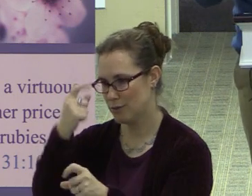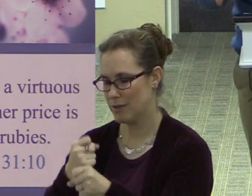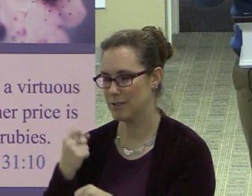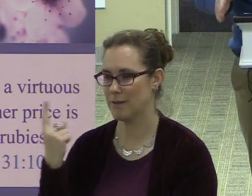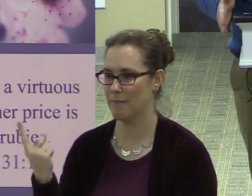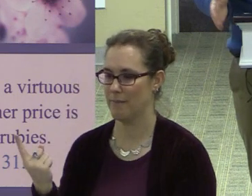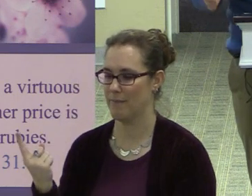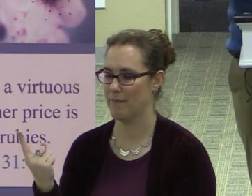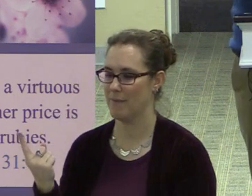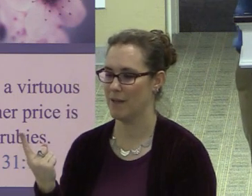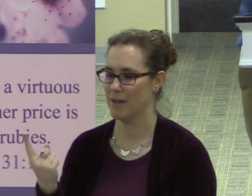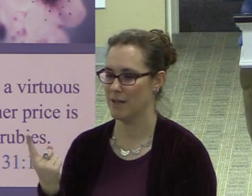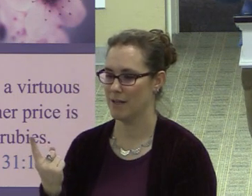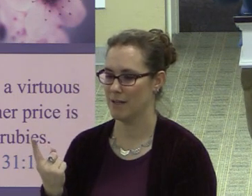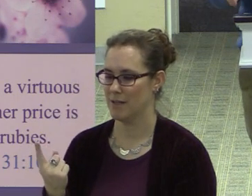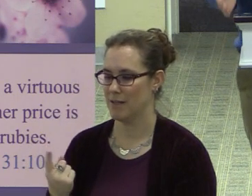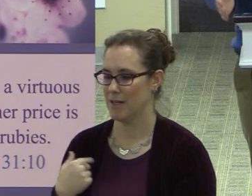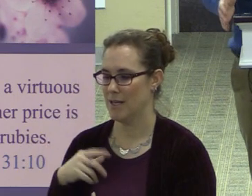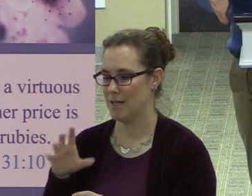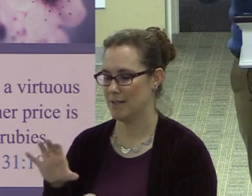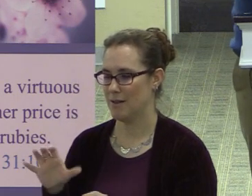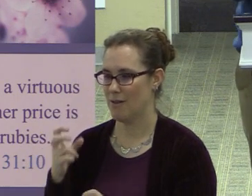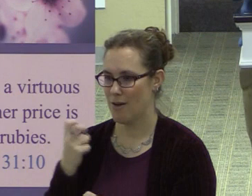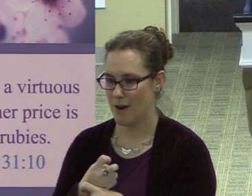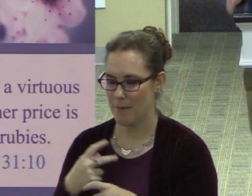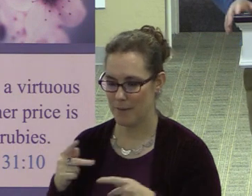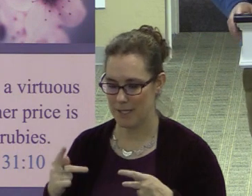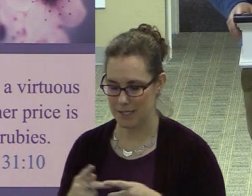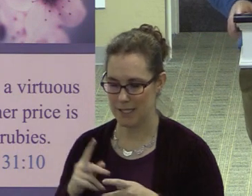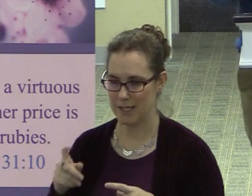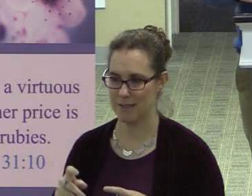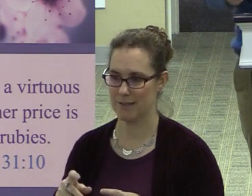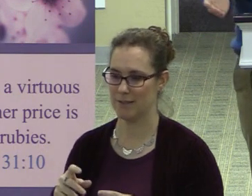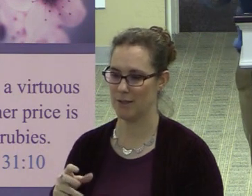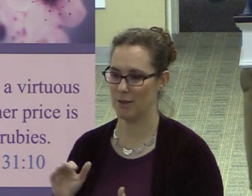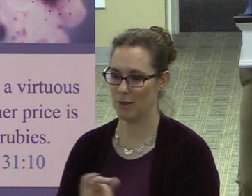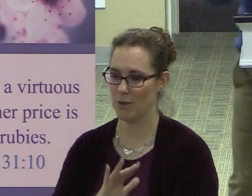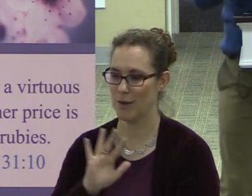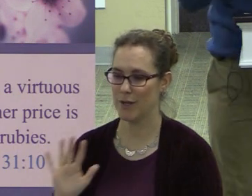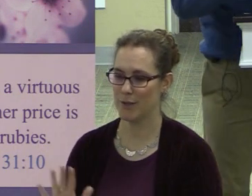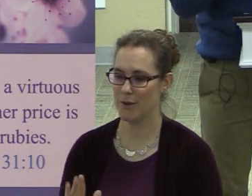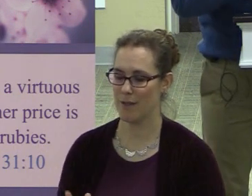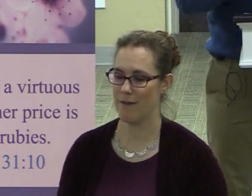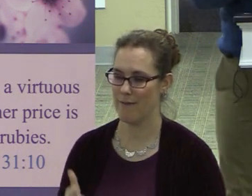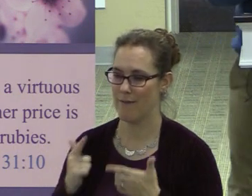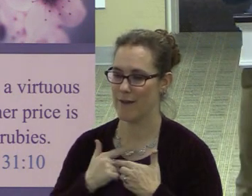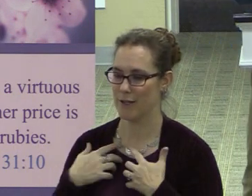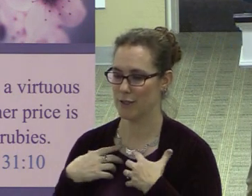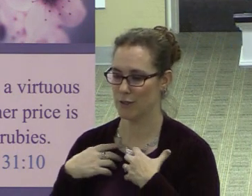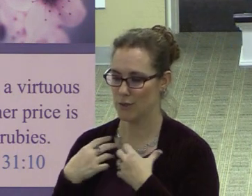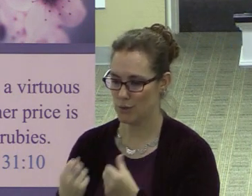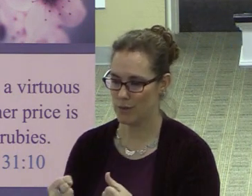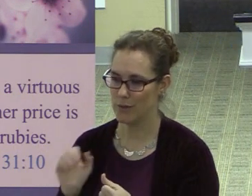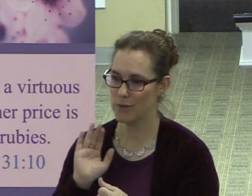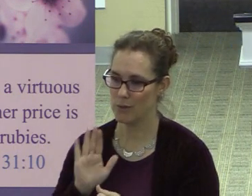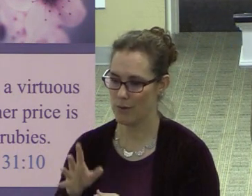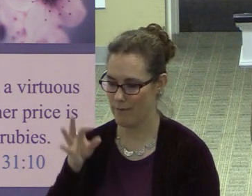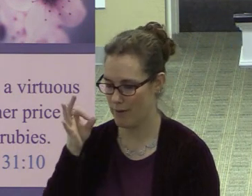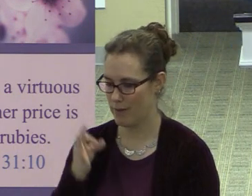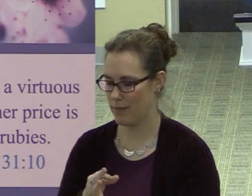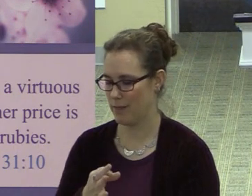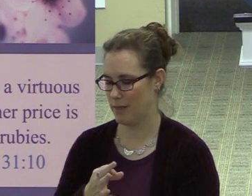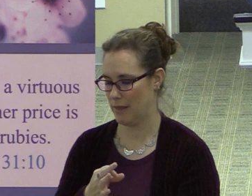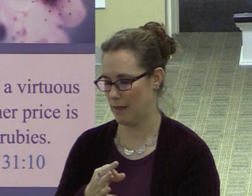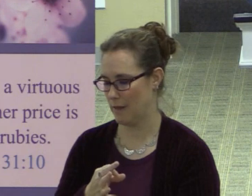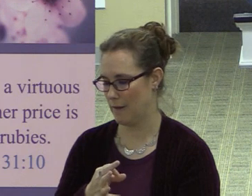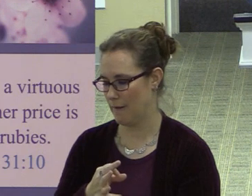us in those difficult places, so he does get the glory in your life, and it strengthens your faith. It does. There's nothing else that will strengthen your faith like a